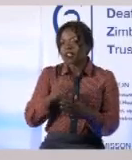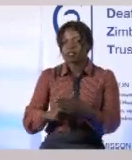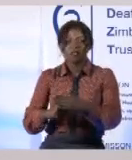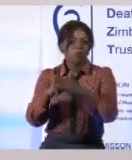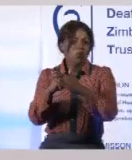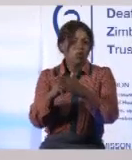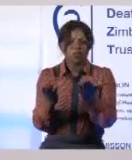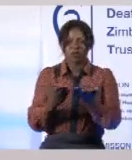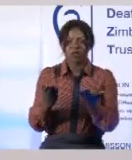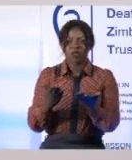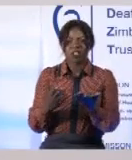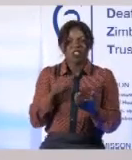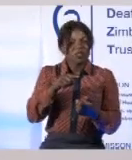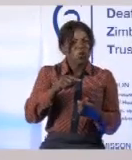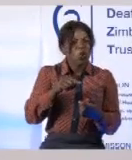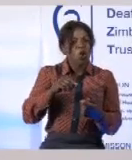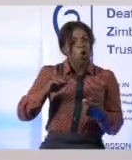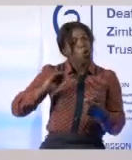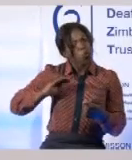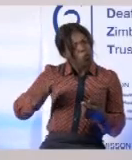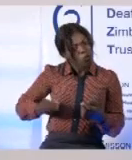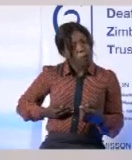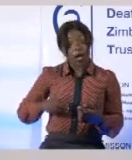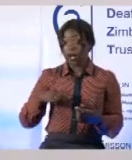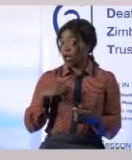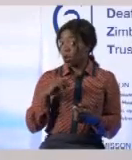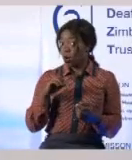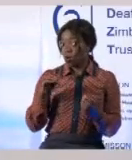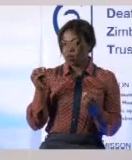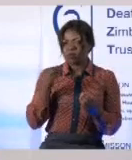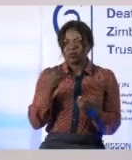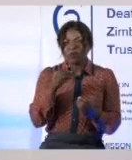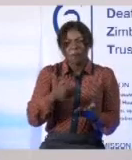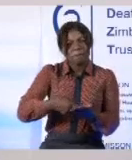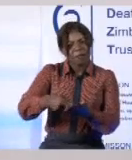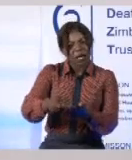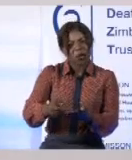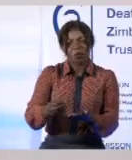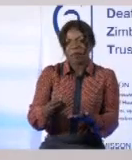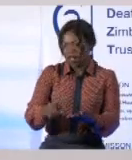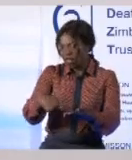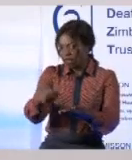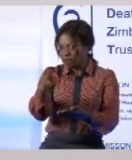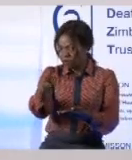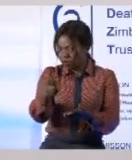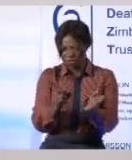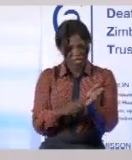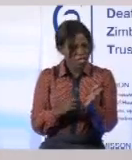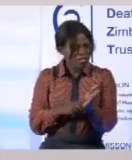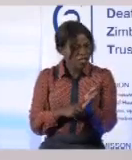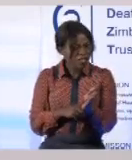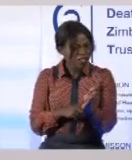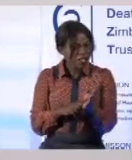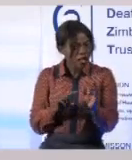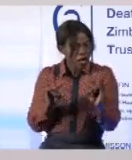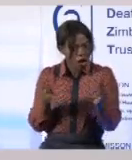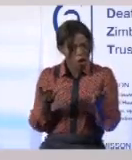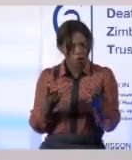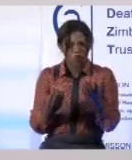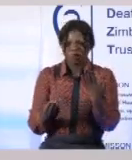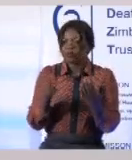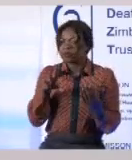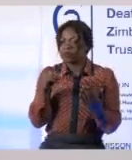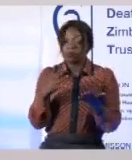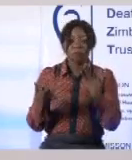Is there a female version of the male blessers who are paying one for rent, one for? Do you want to maybe just compartmentalize